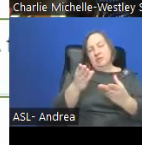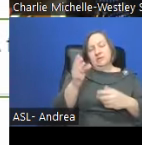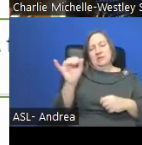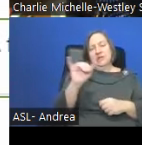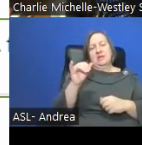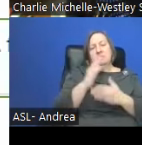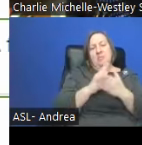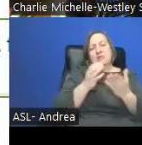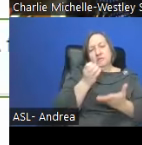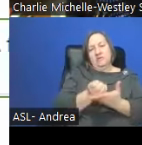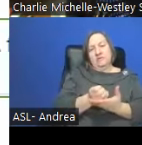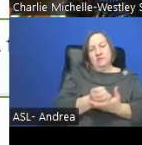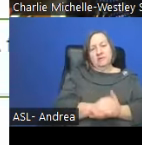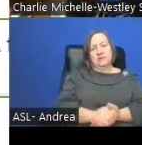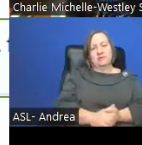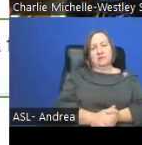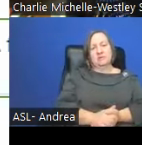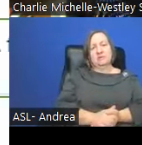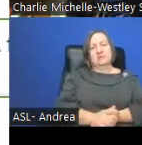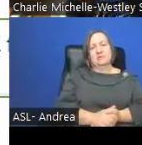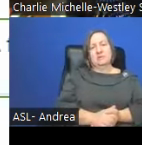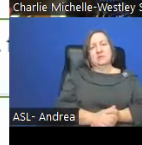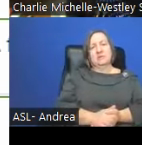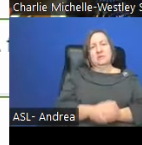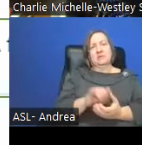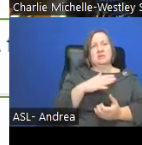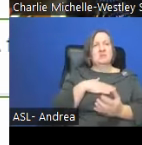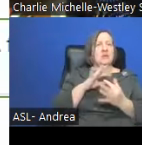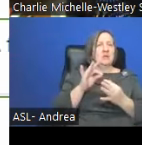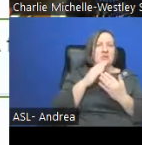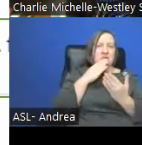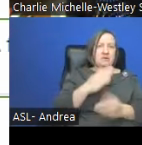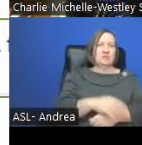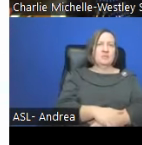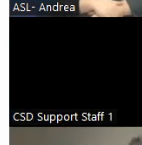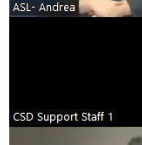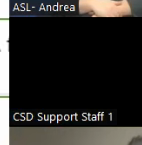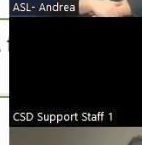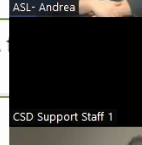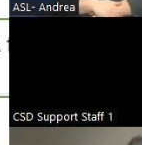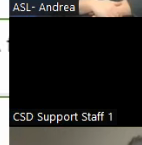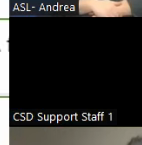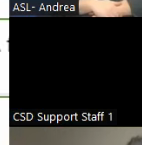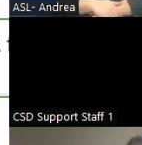a part of the evidence. So that's just my comment. Thank you.